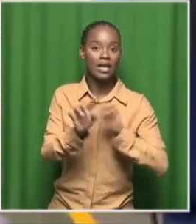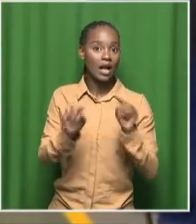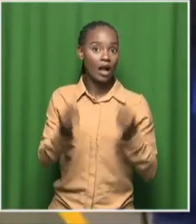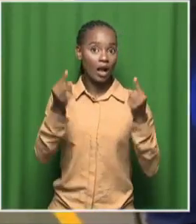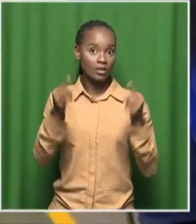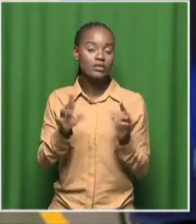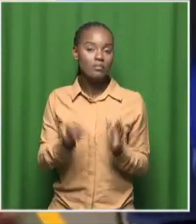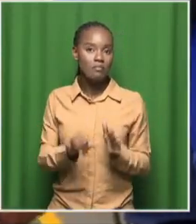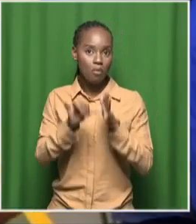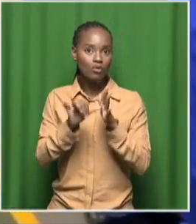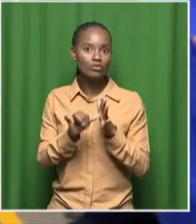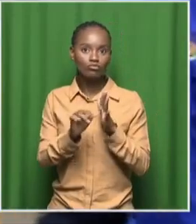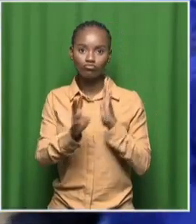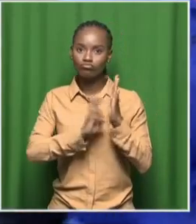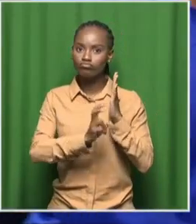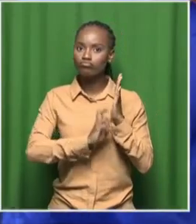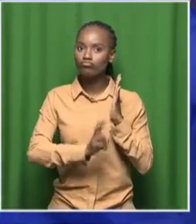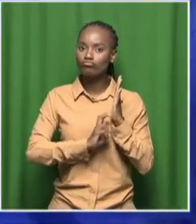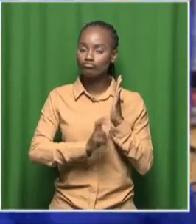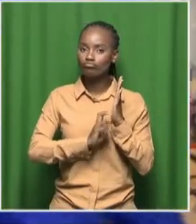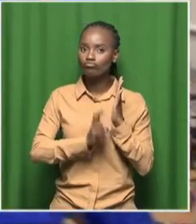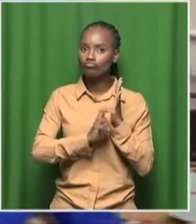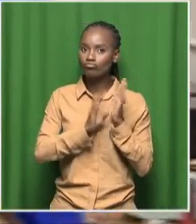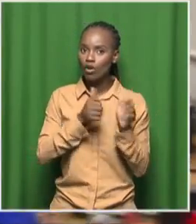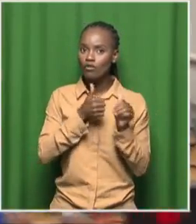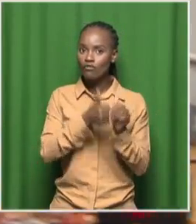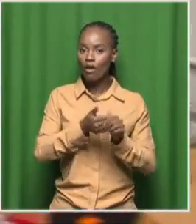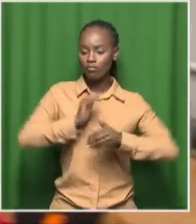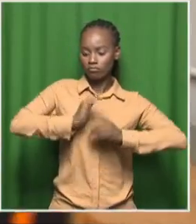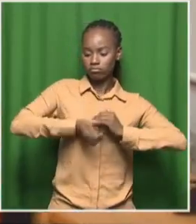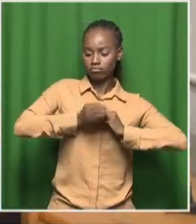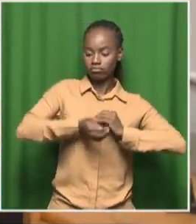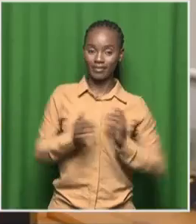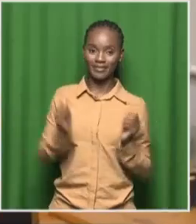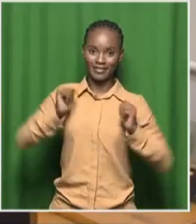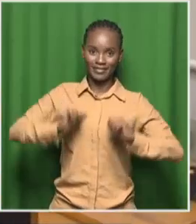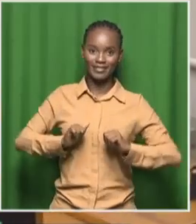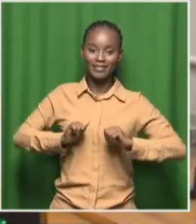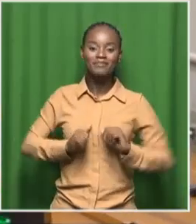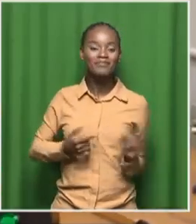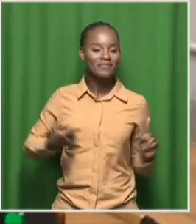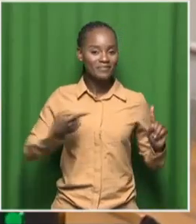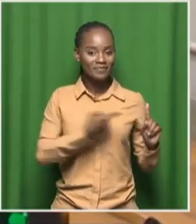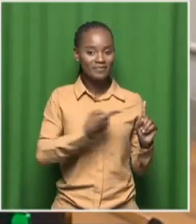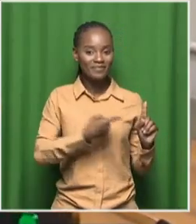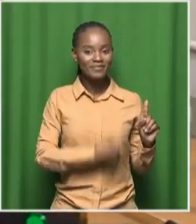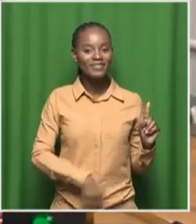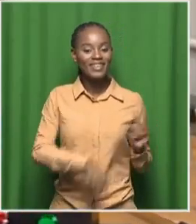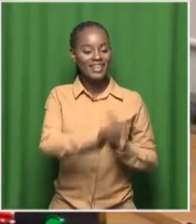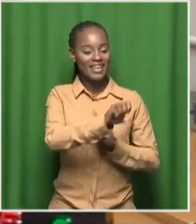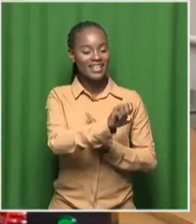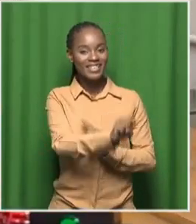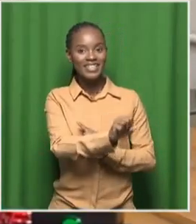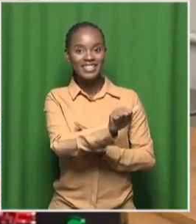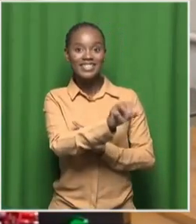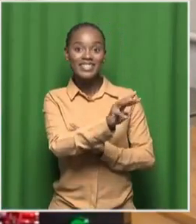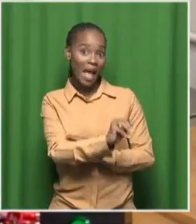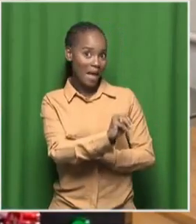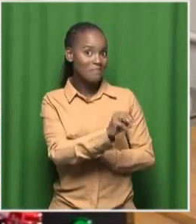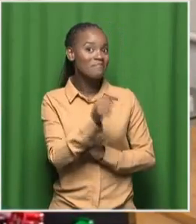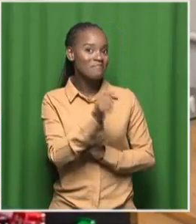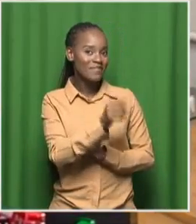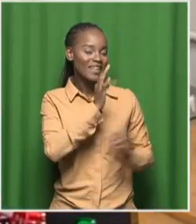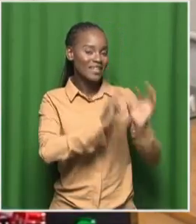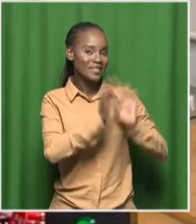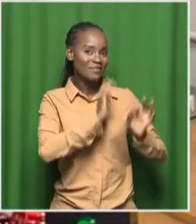equipment that Sarah was telling me about earlier. So here she is. When you saw her earlier, she was dressed in her jeans and tackies and looking